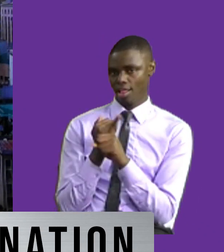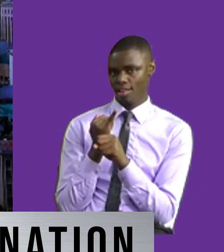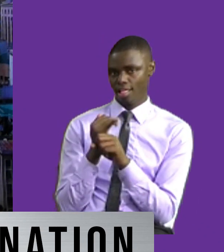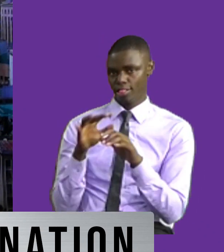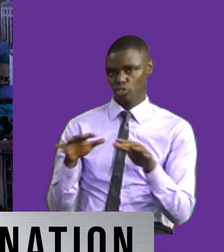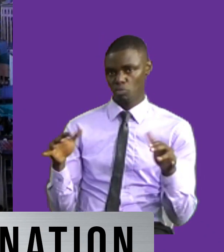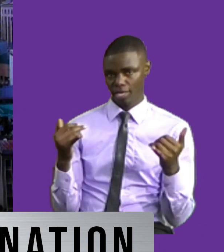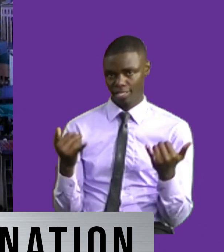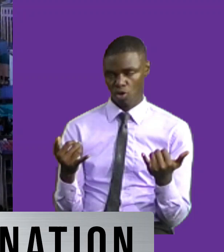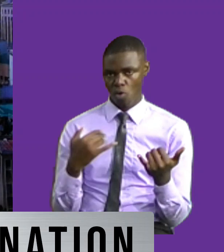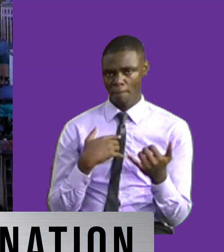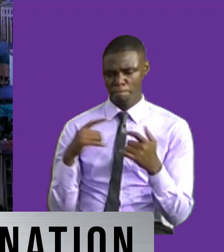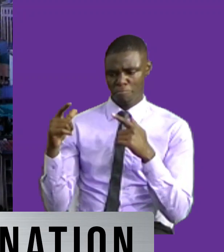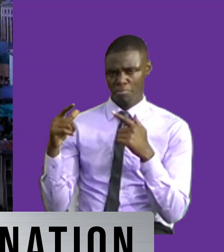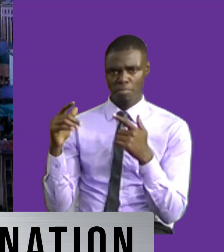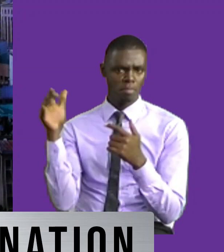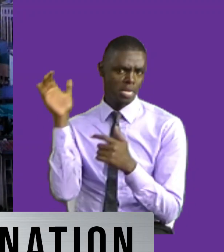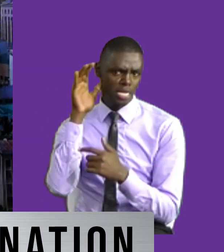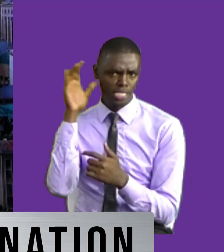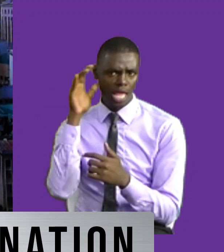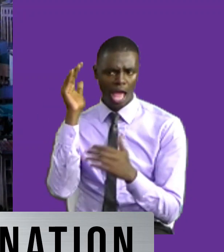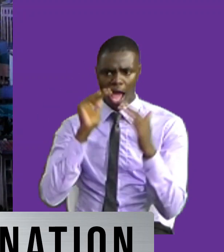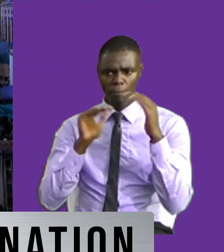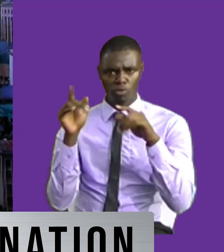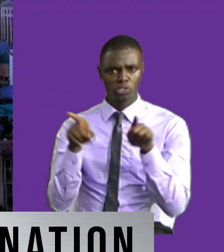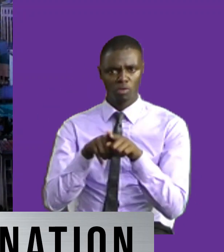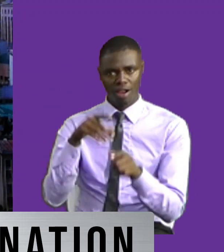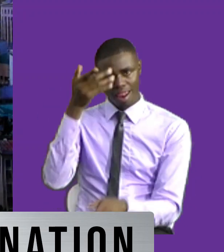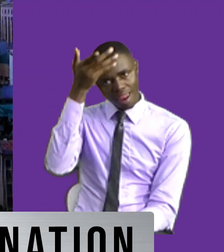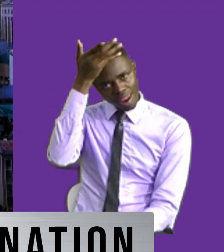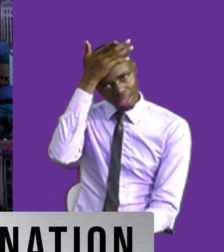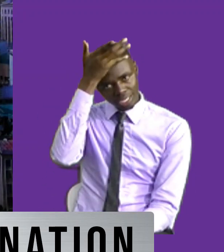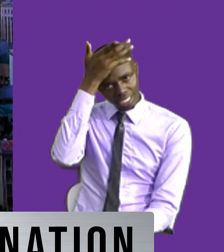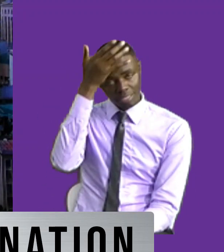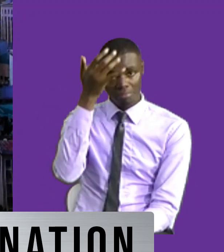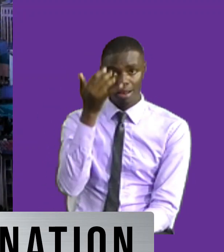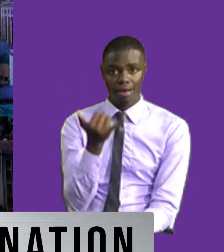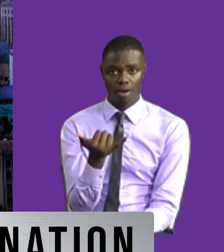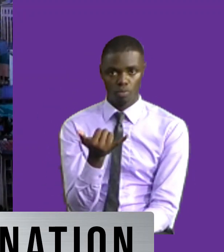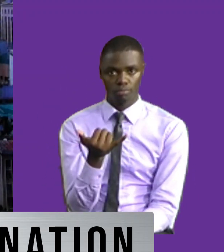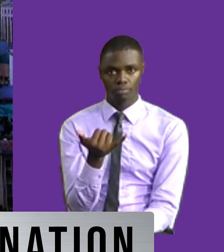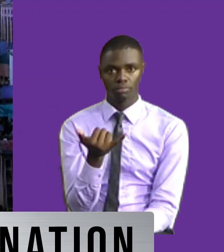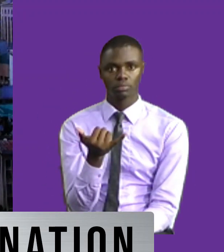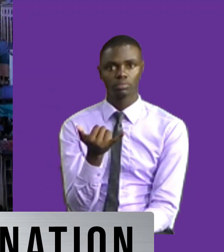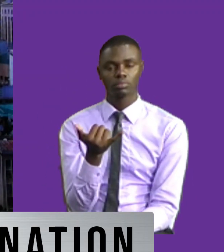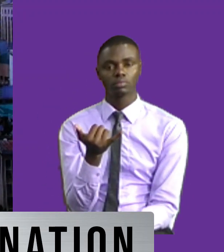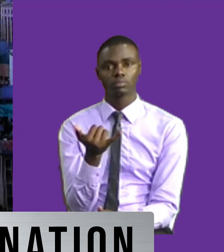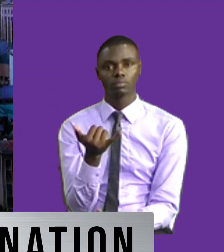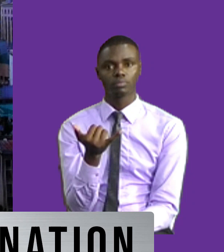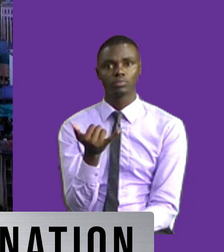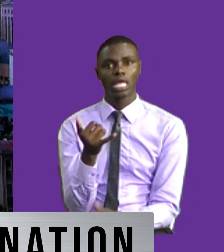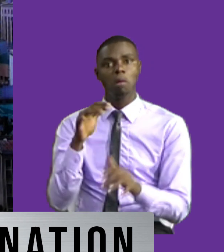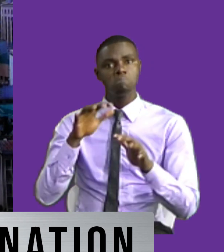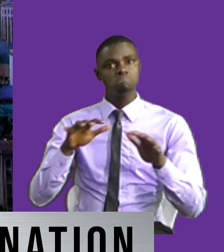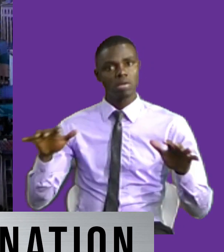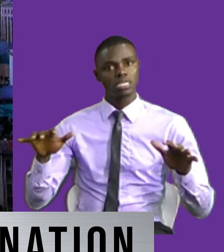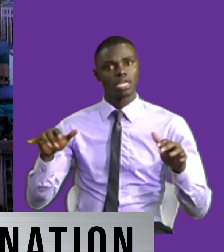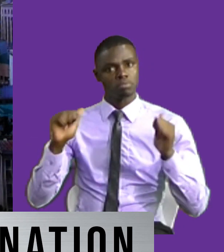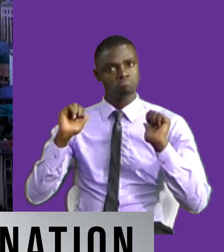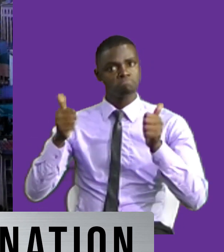market, I'm told that a profession like nursing right now is quite marketable.